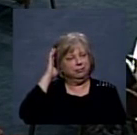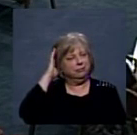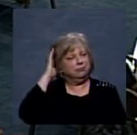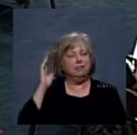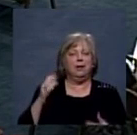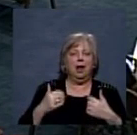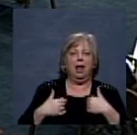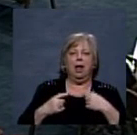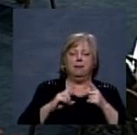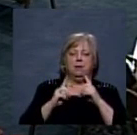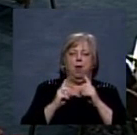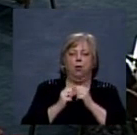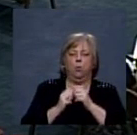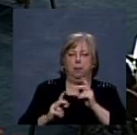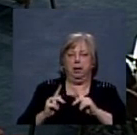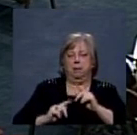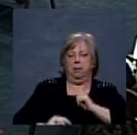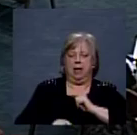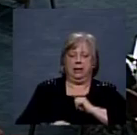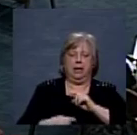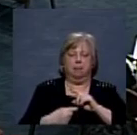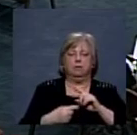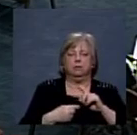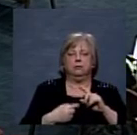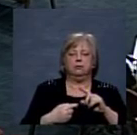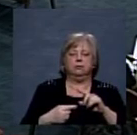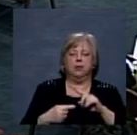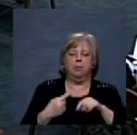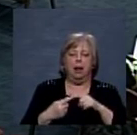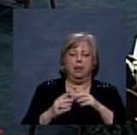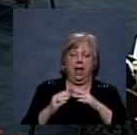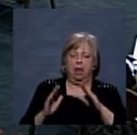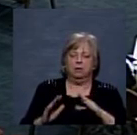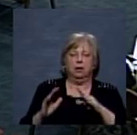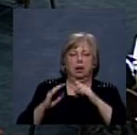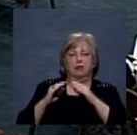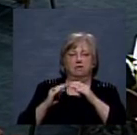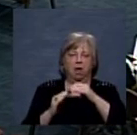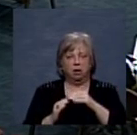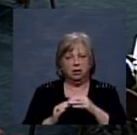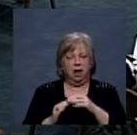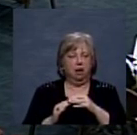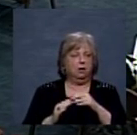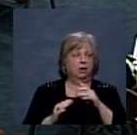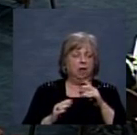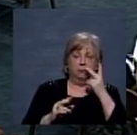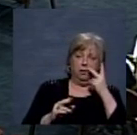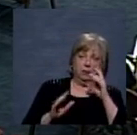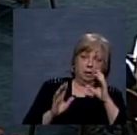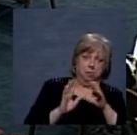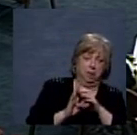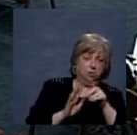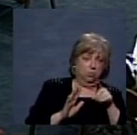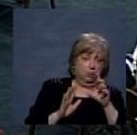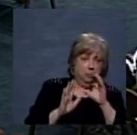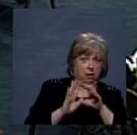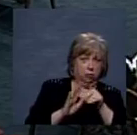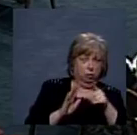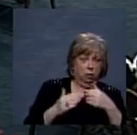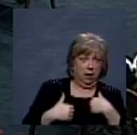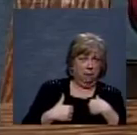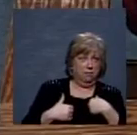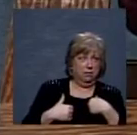I have spoke with people myself about the house. It's falling down, and if you look on there, those pictures that you had up there